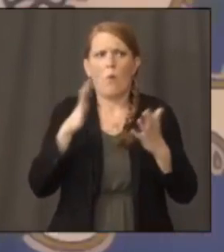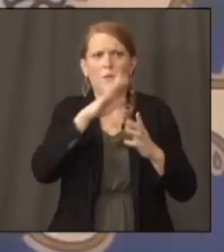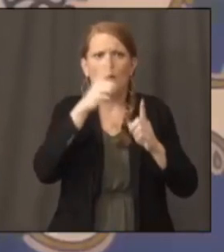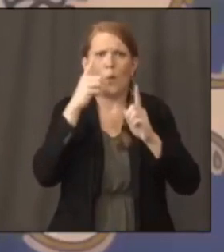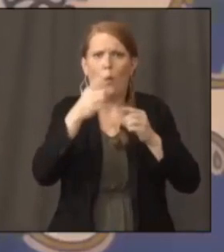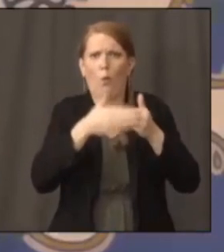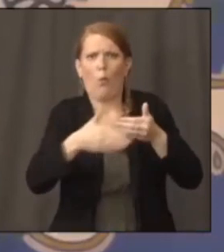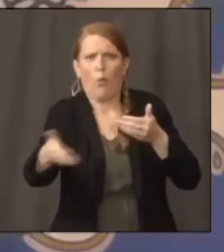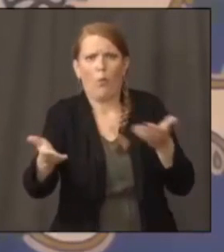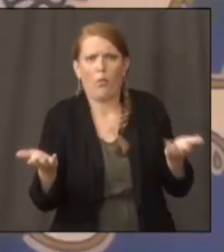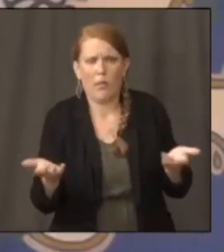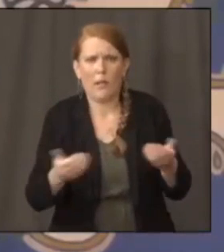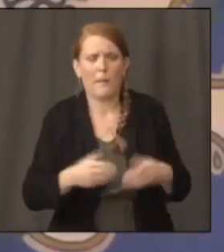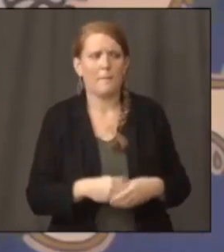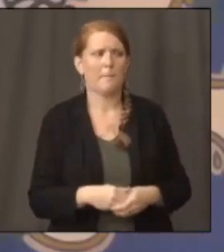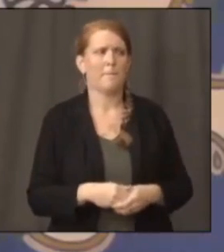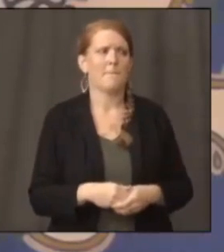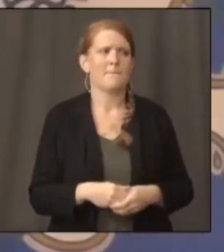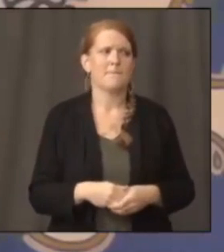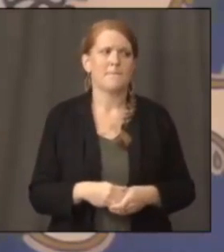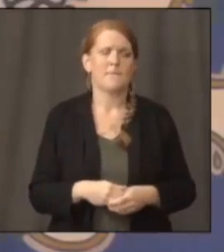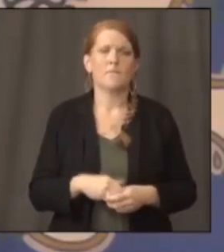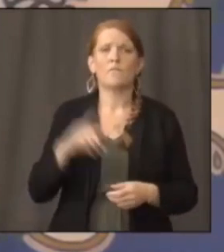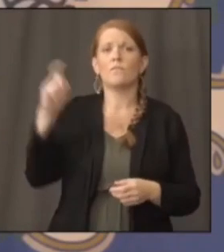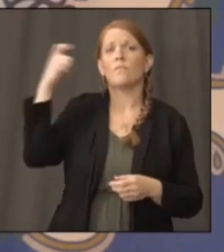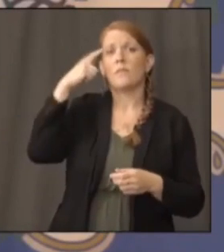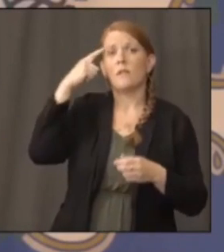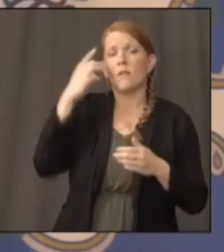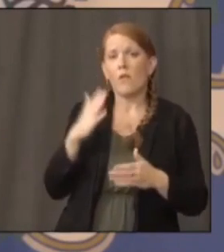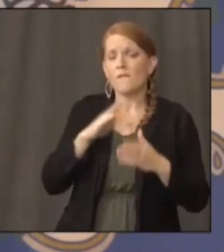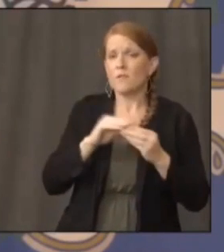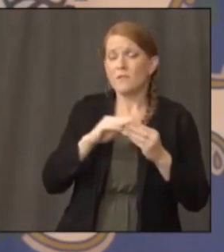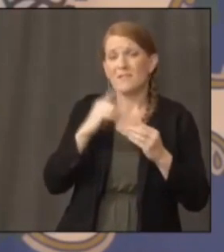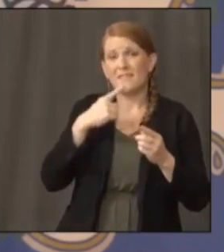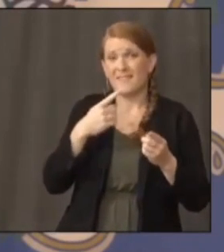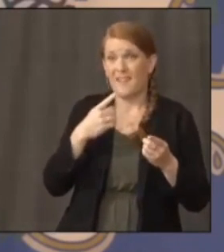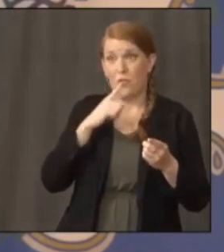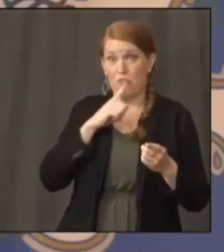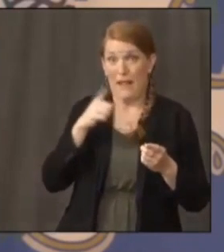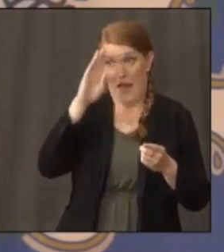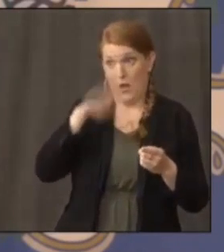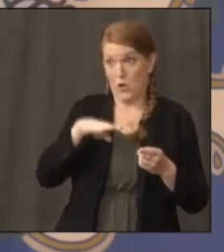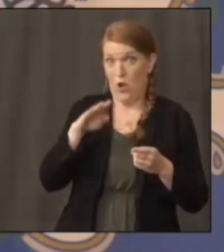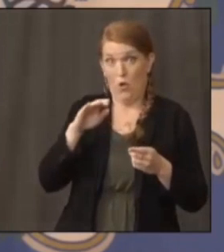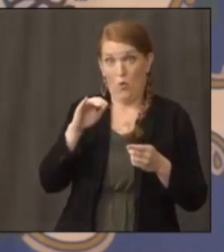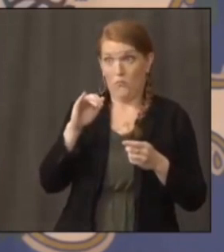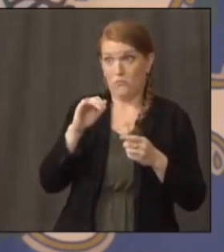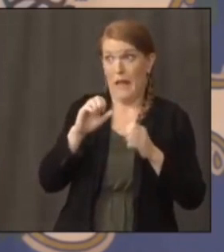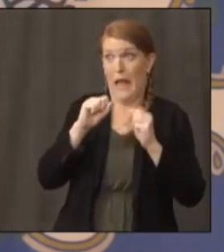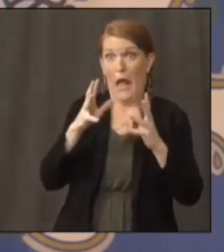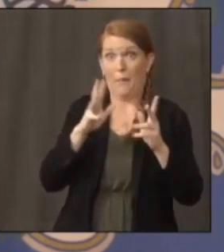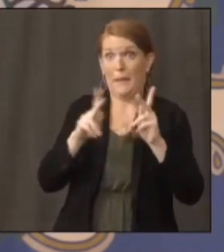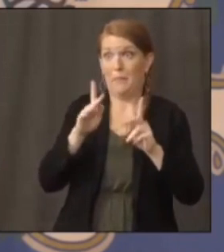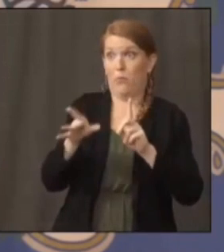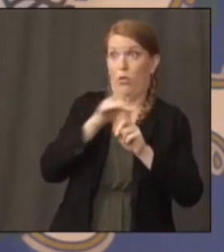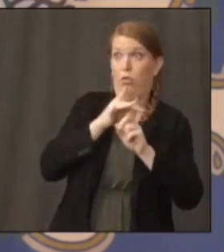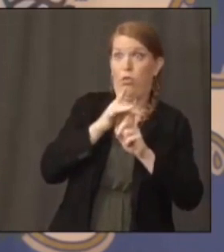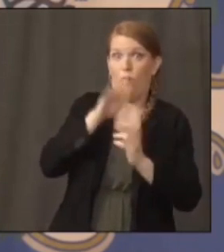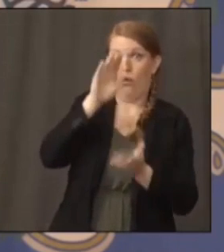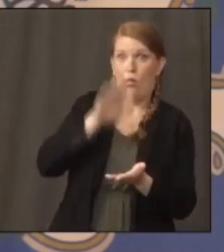say the reason we have 95% of our state open, and stores